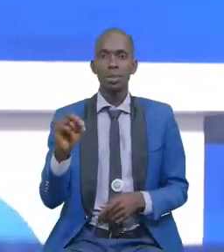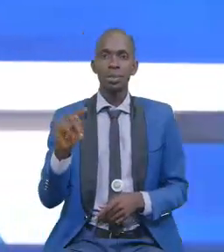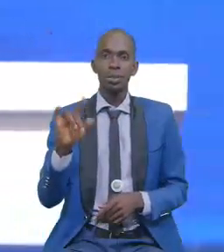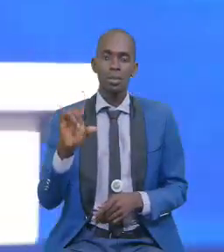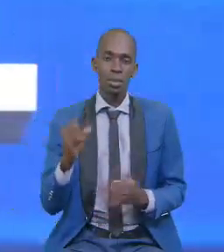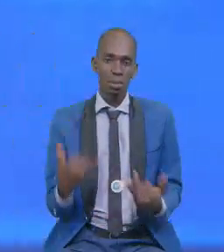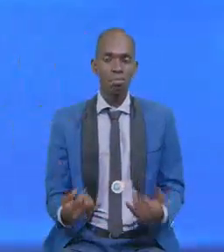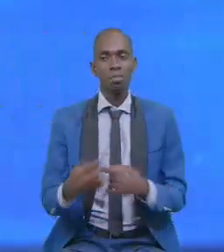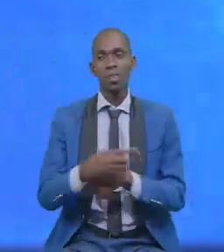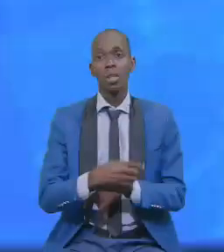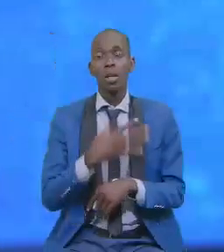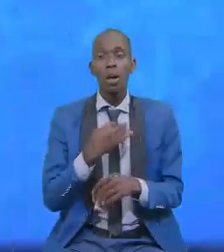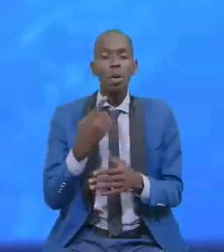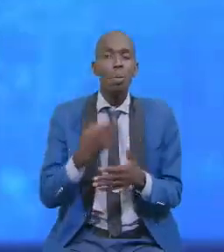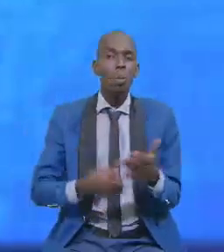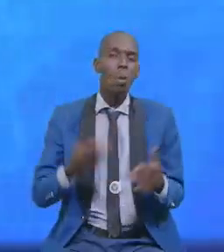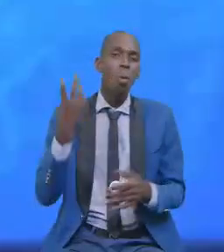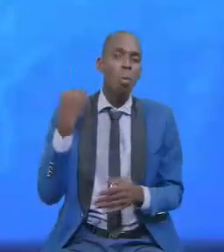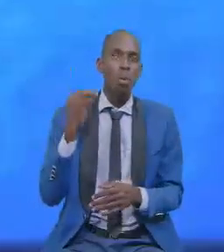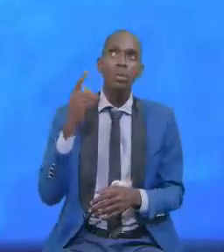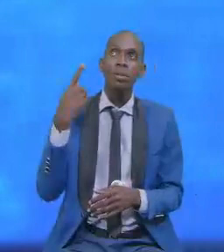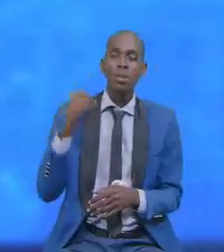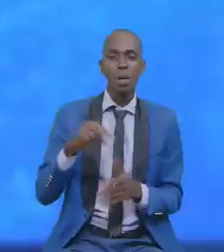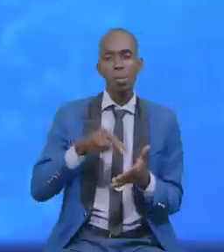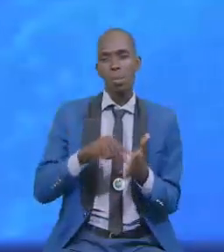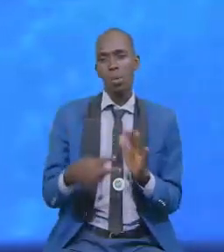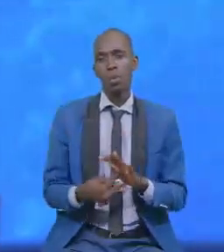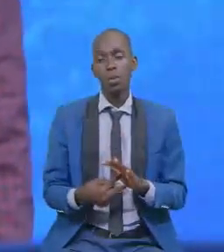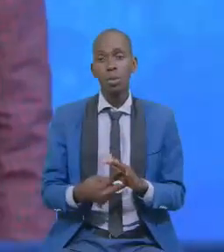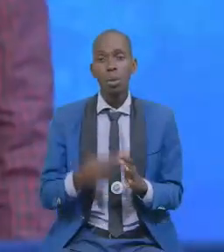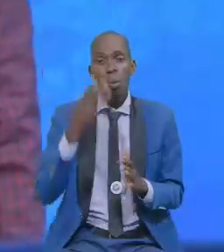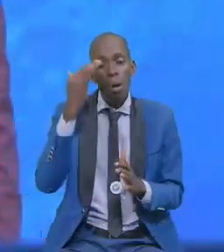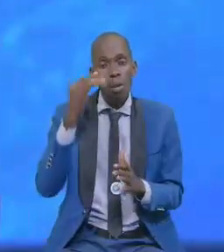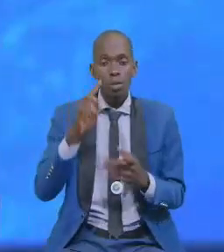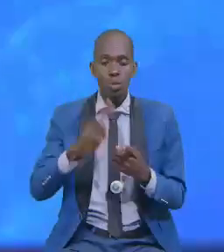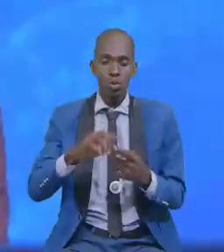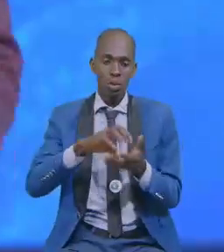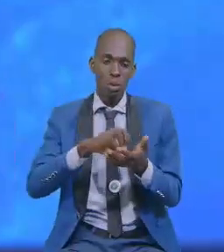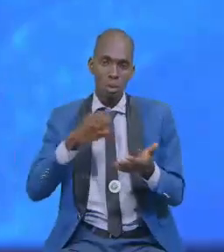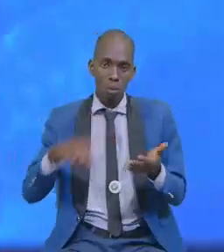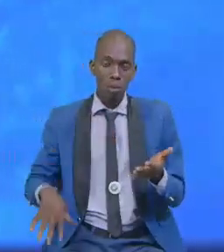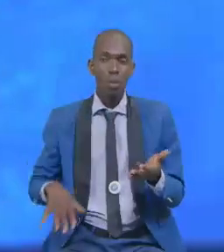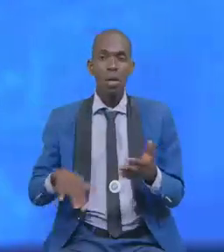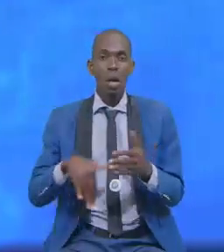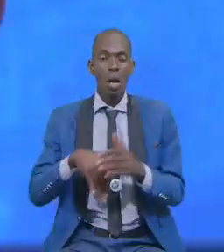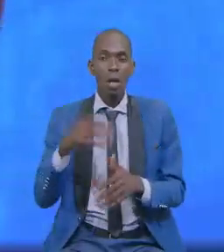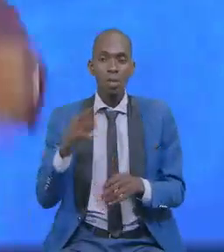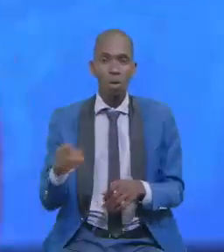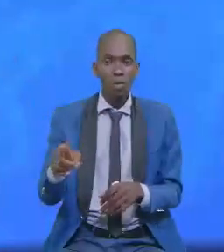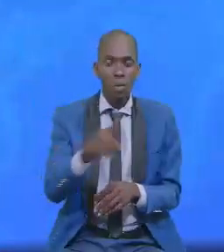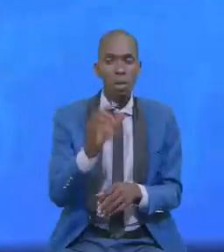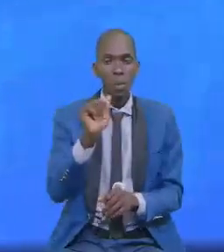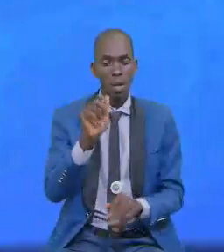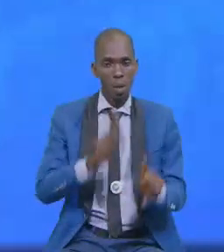And what was the purpose? To take out of them a people for